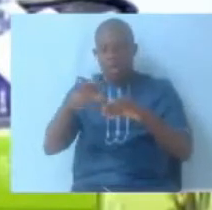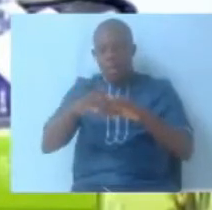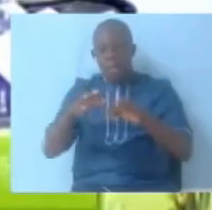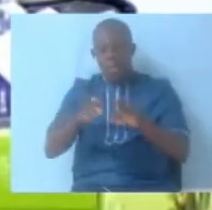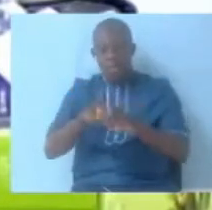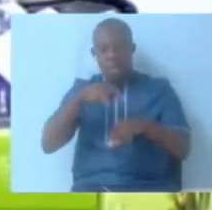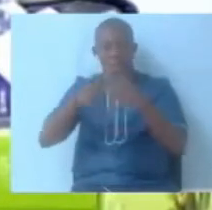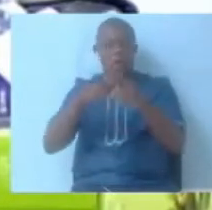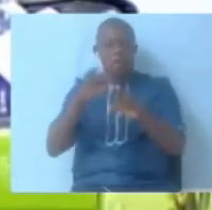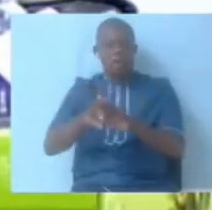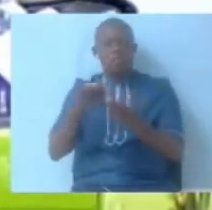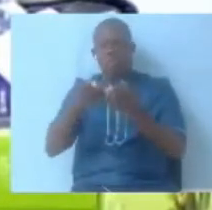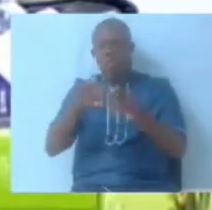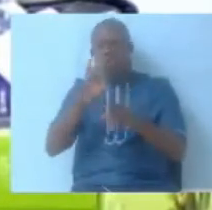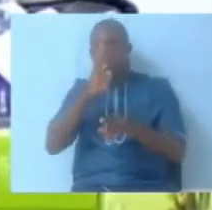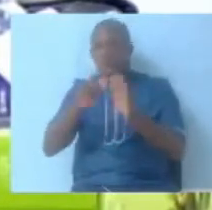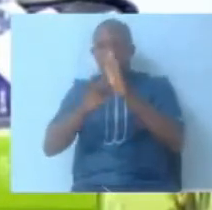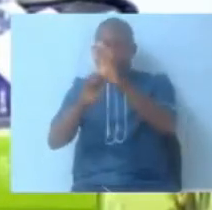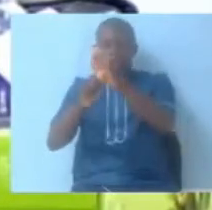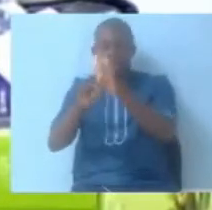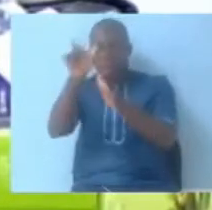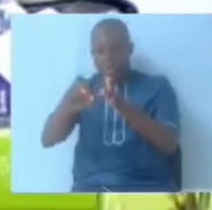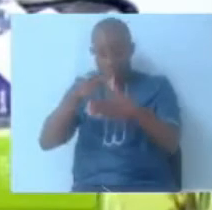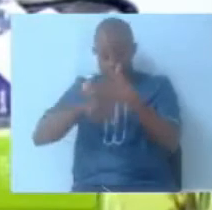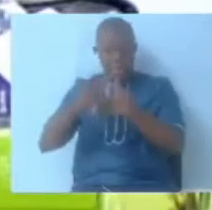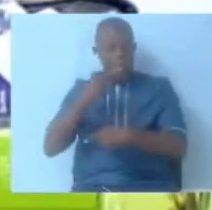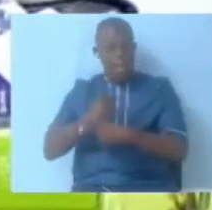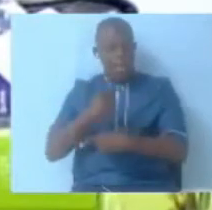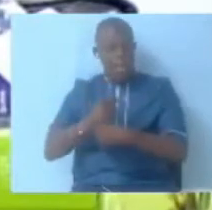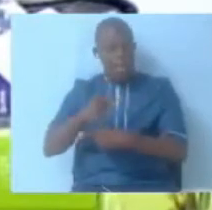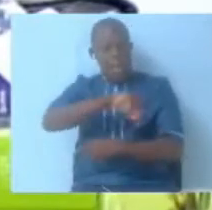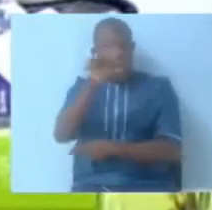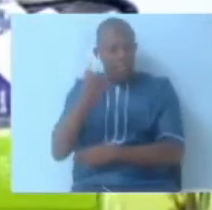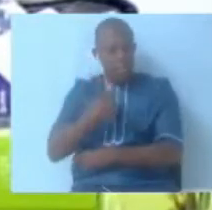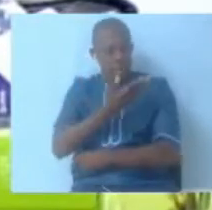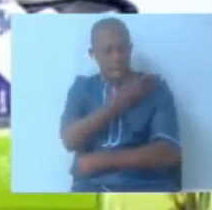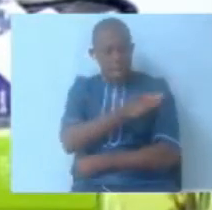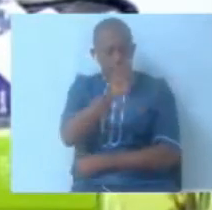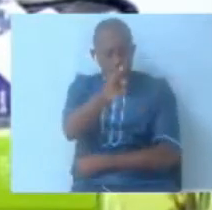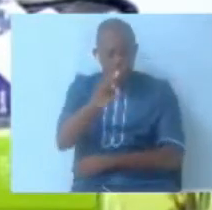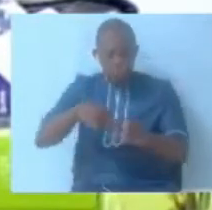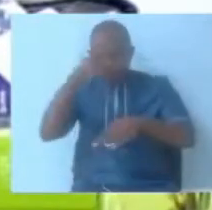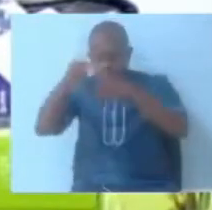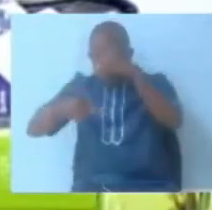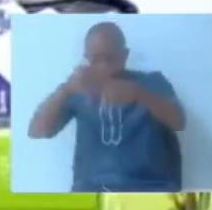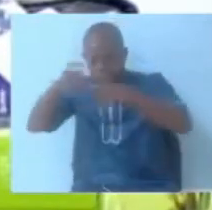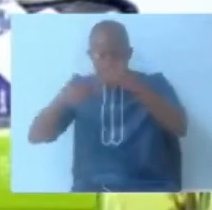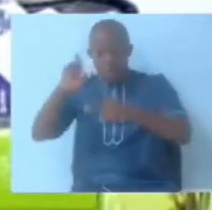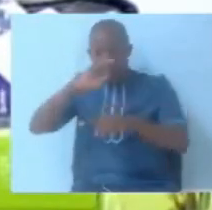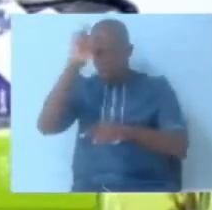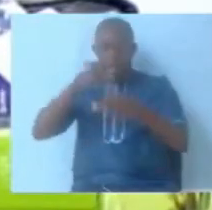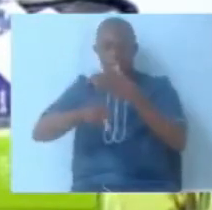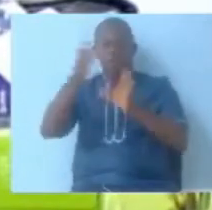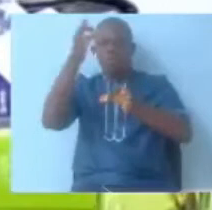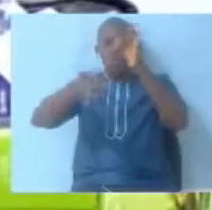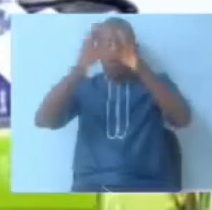to function in the public service of that country. Bitumba nata nyinsafero keko tekenola itekenola nomonyoti moye men ya